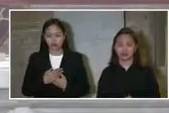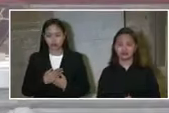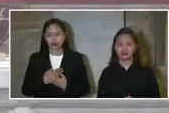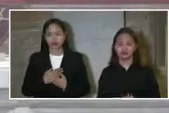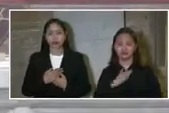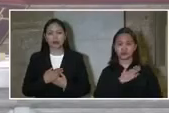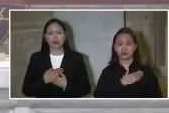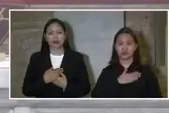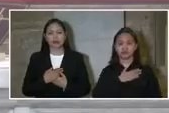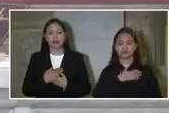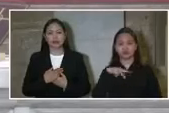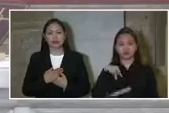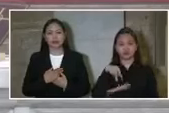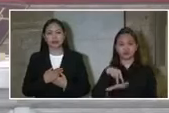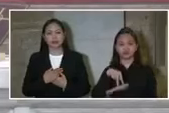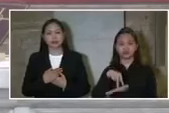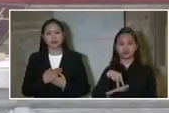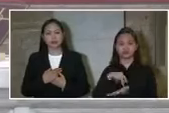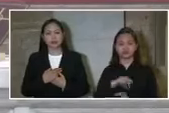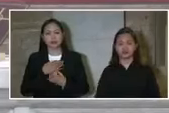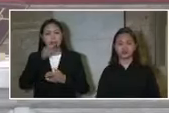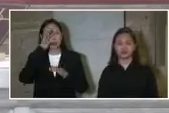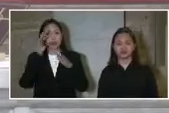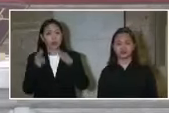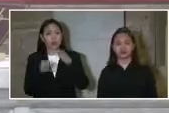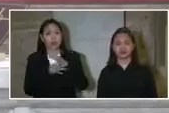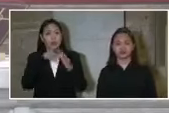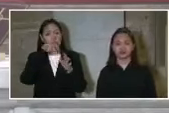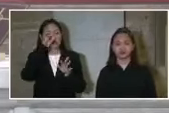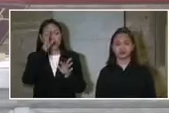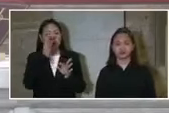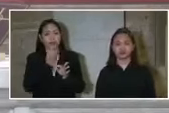Please stand. The mystery of faith.